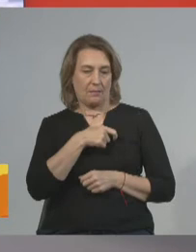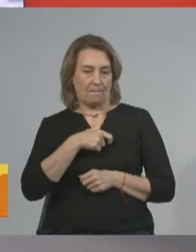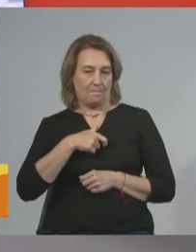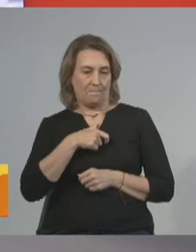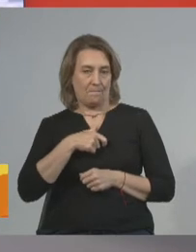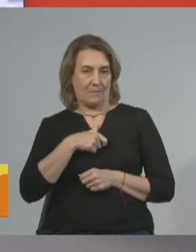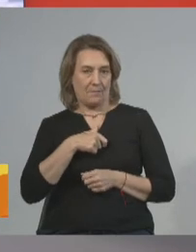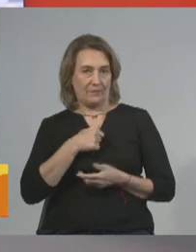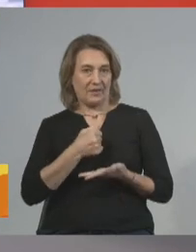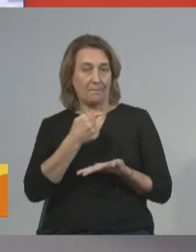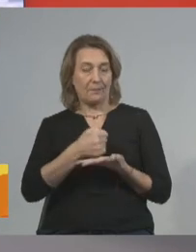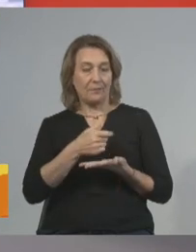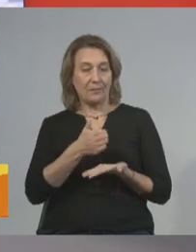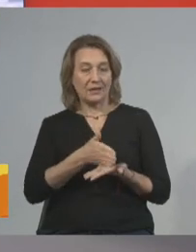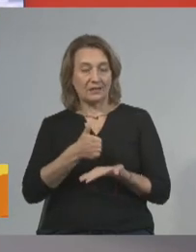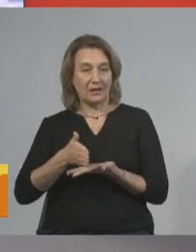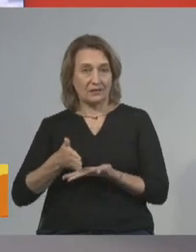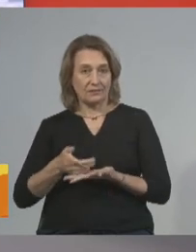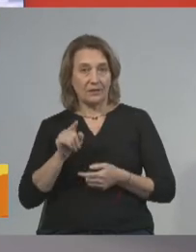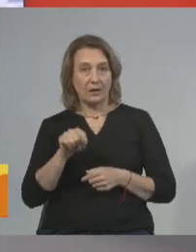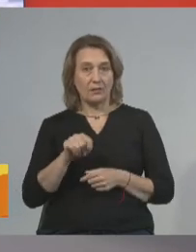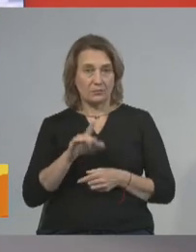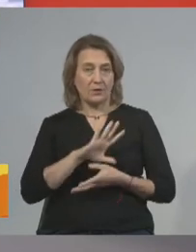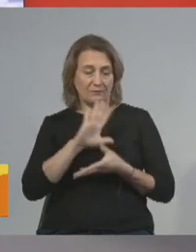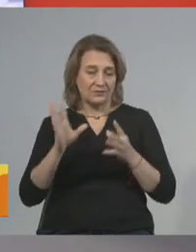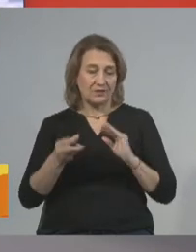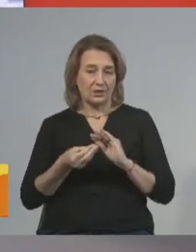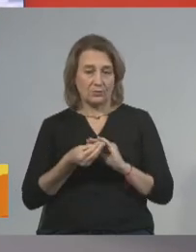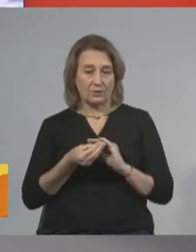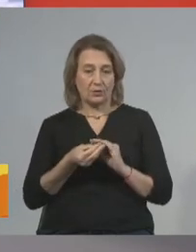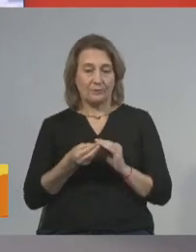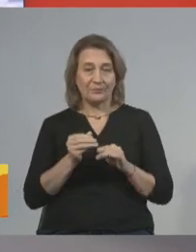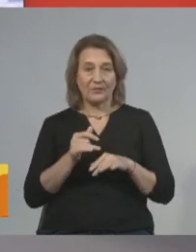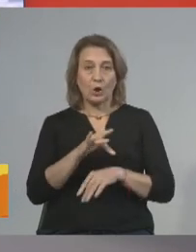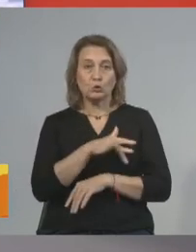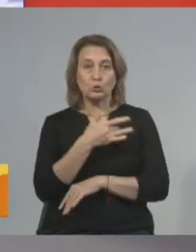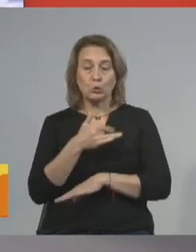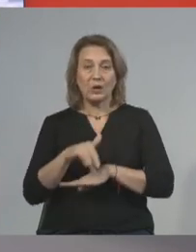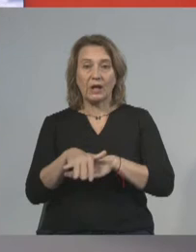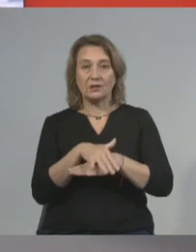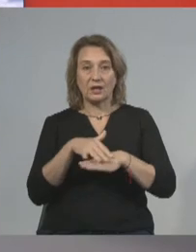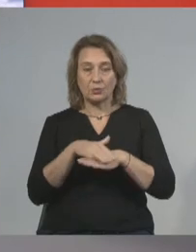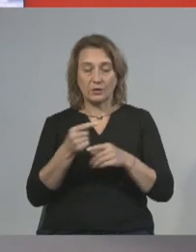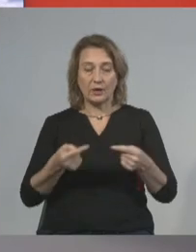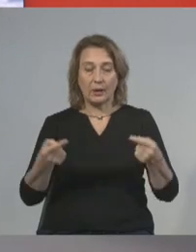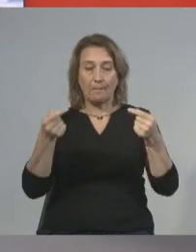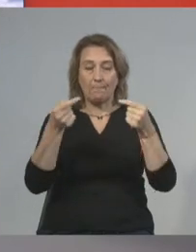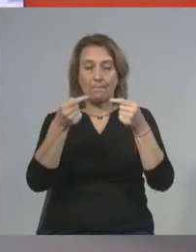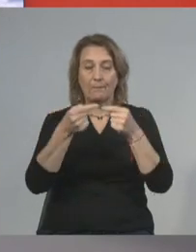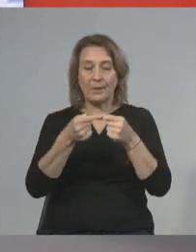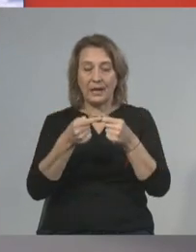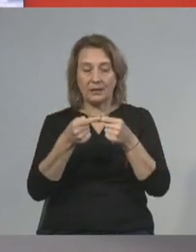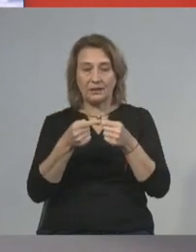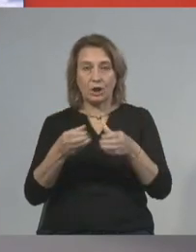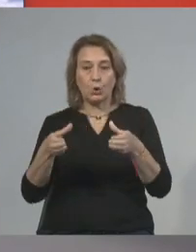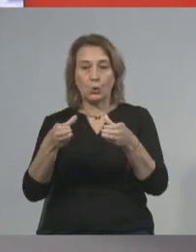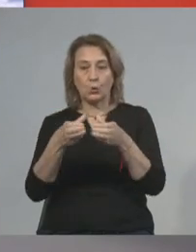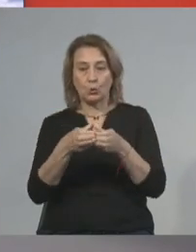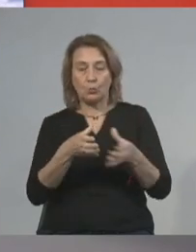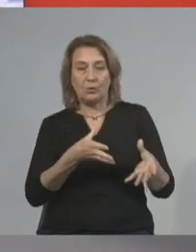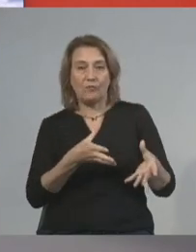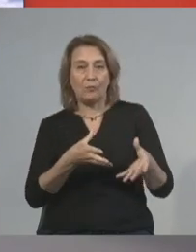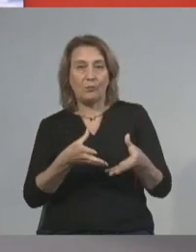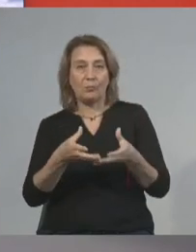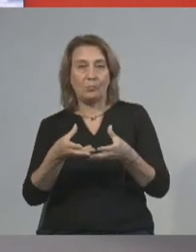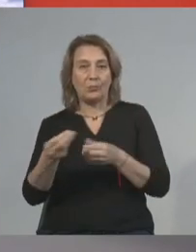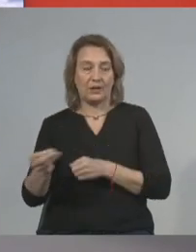places in the parliament shari party also was quite active and servant of the people party also had some